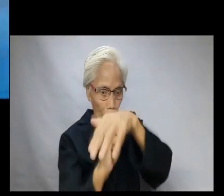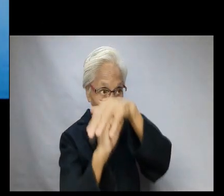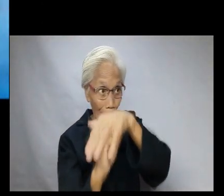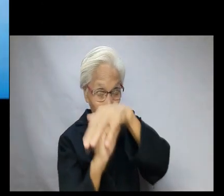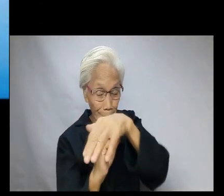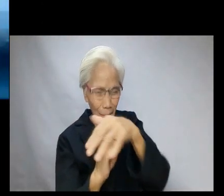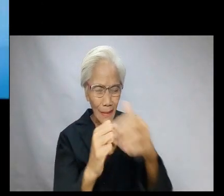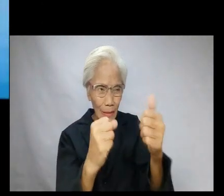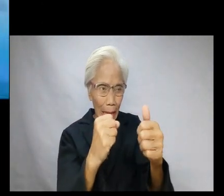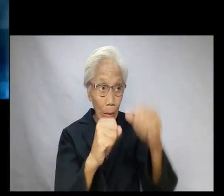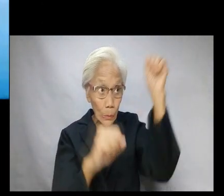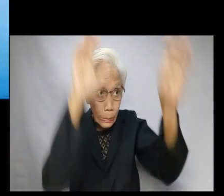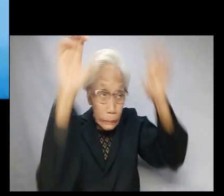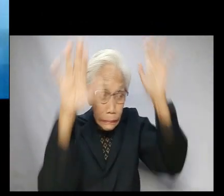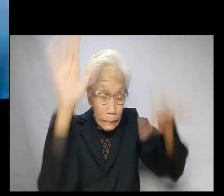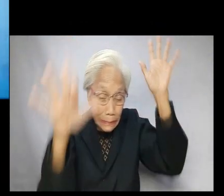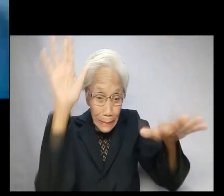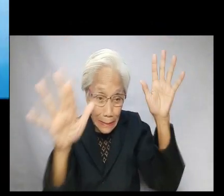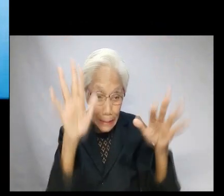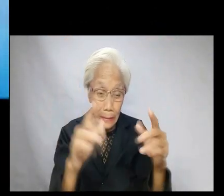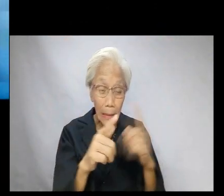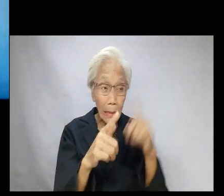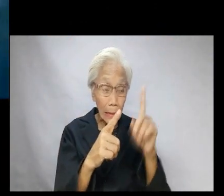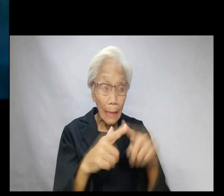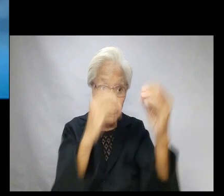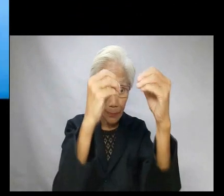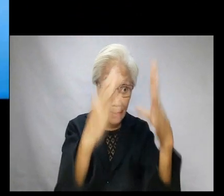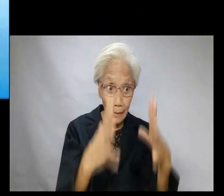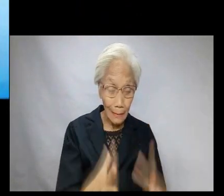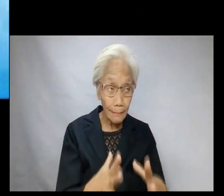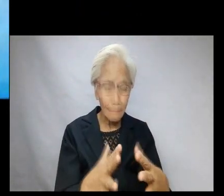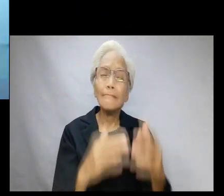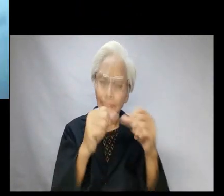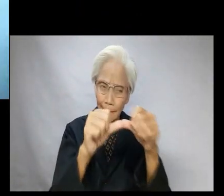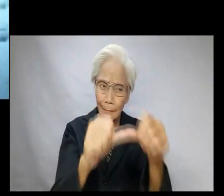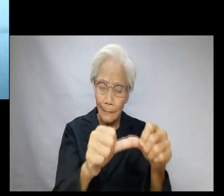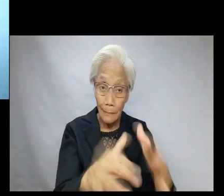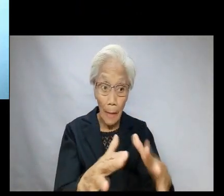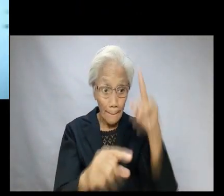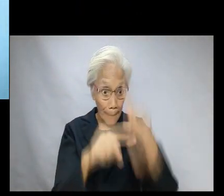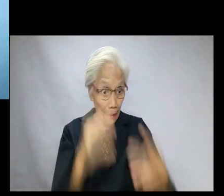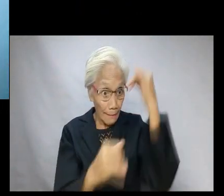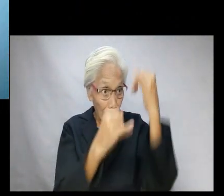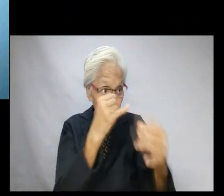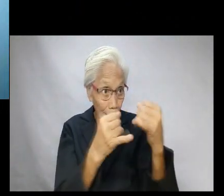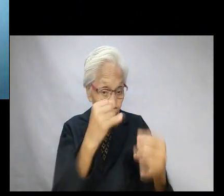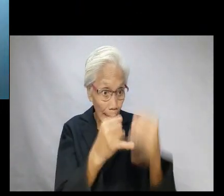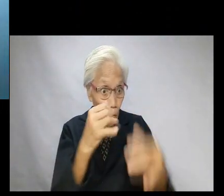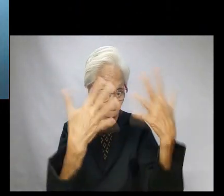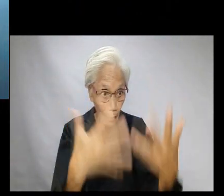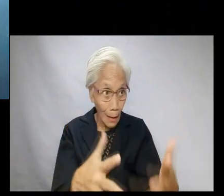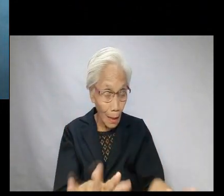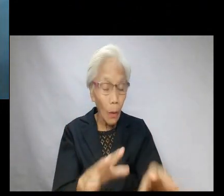the student was thrashing and beating the water and air with his arms. Still, the master held him under the